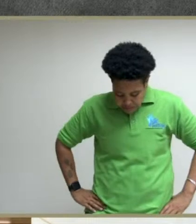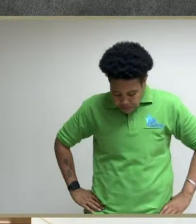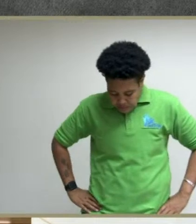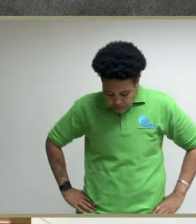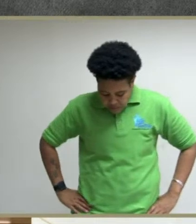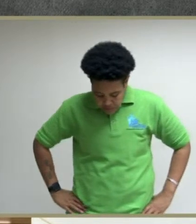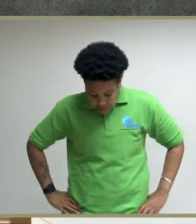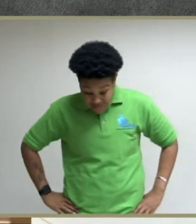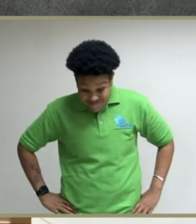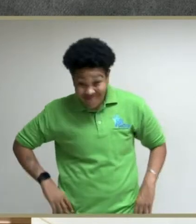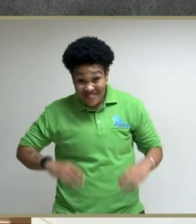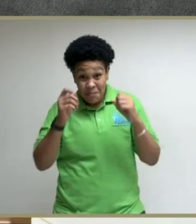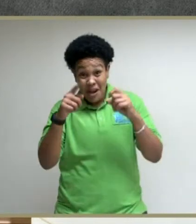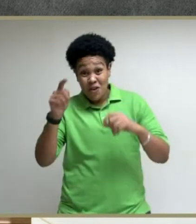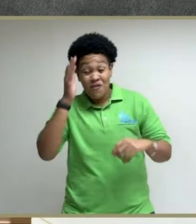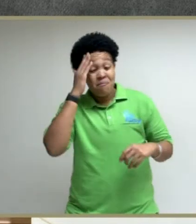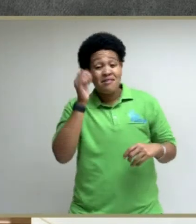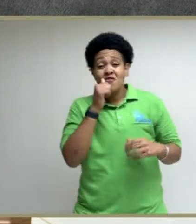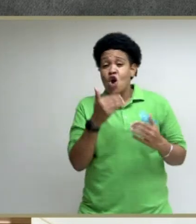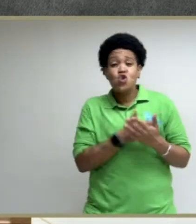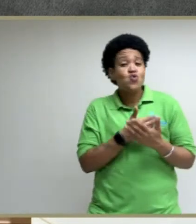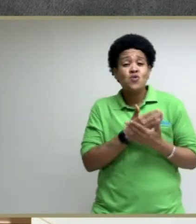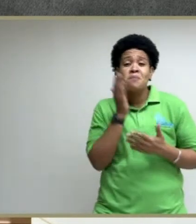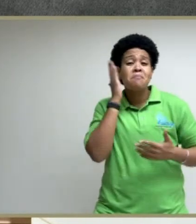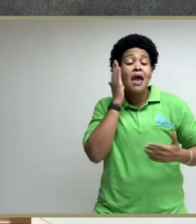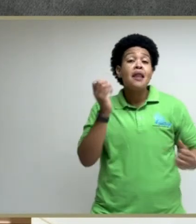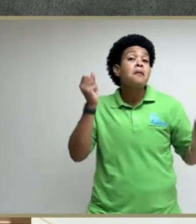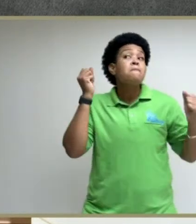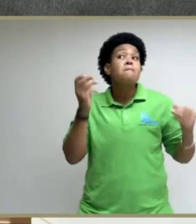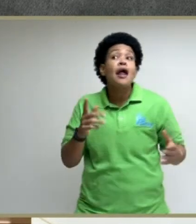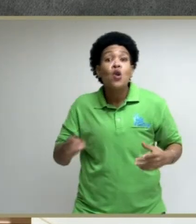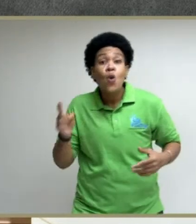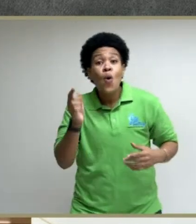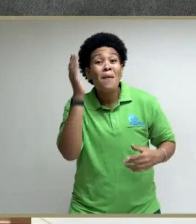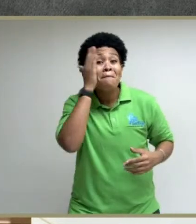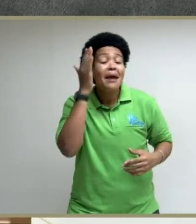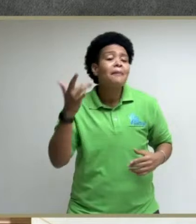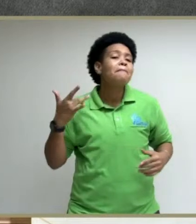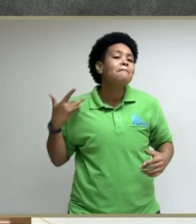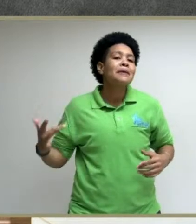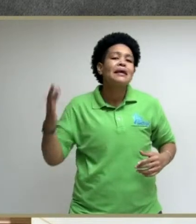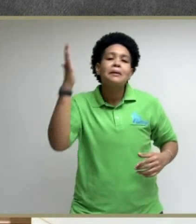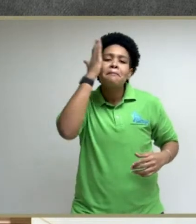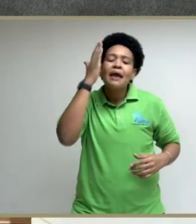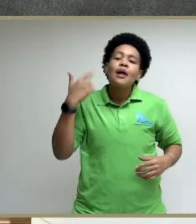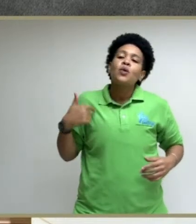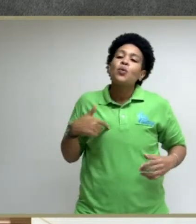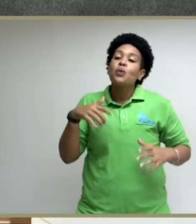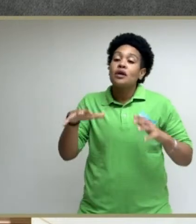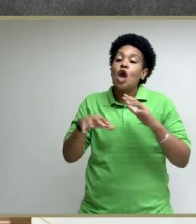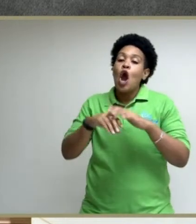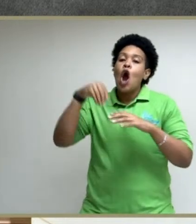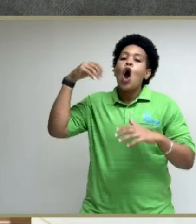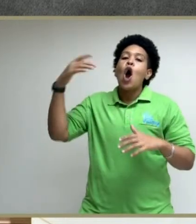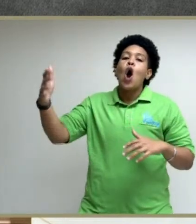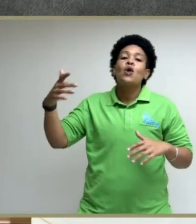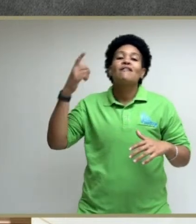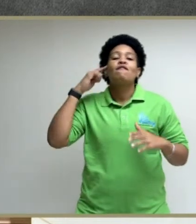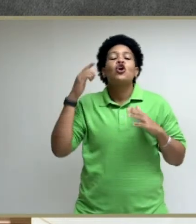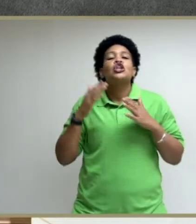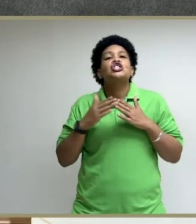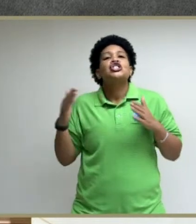are new beds. Quite a number of those beds are beds that we would have taken out of general